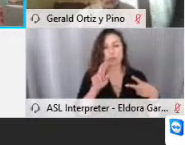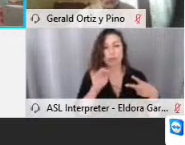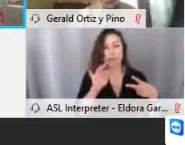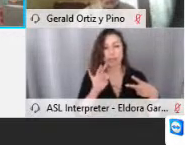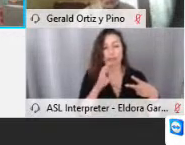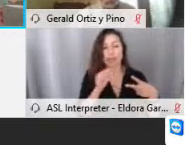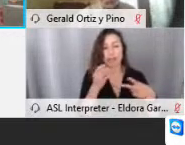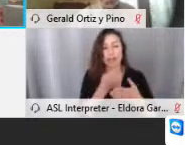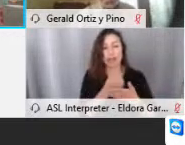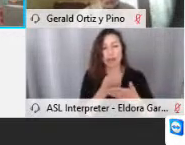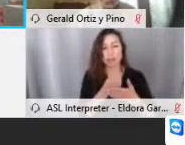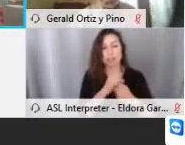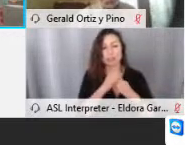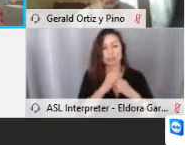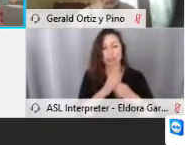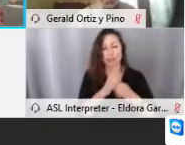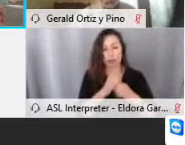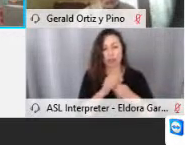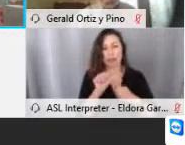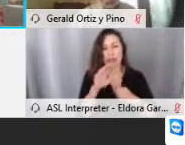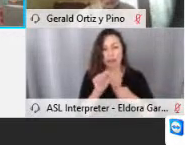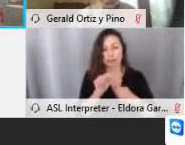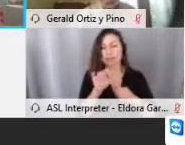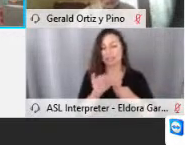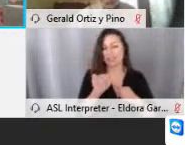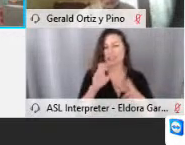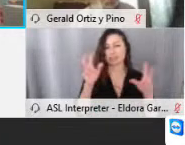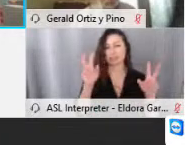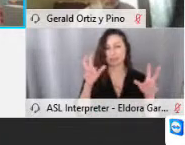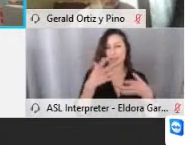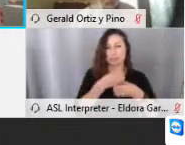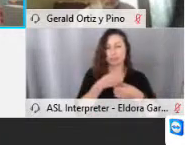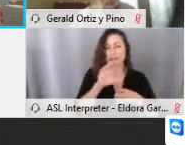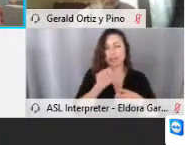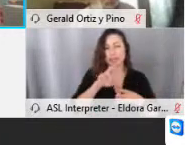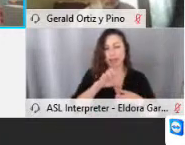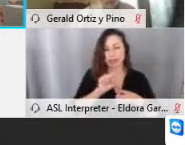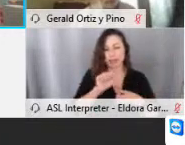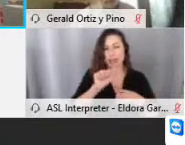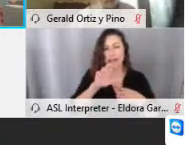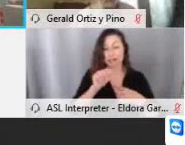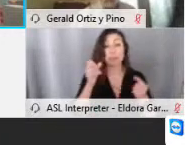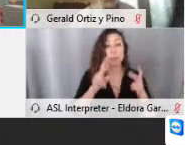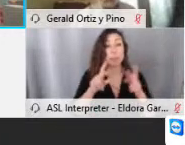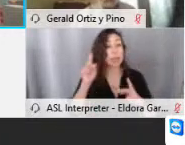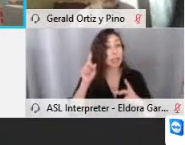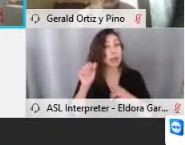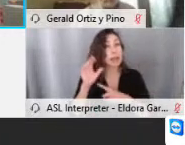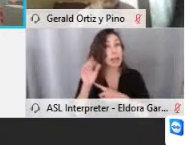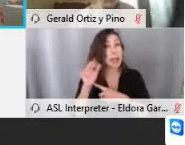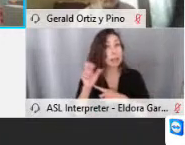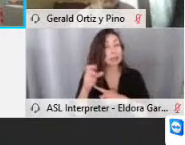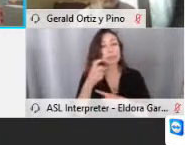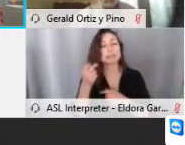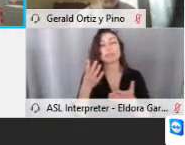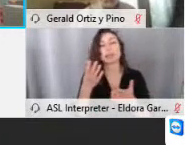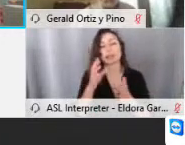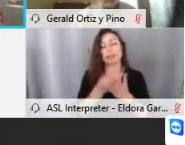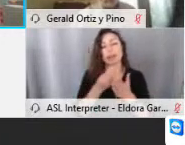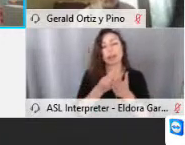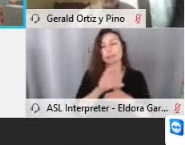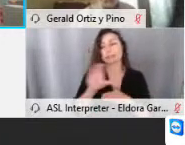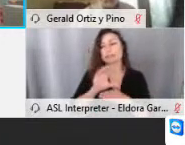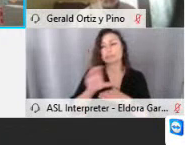Act, the CARES Act. So Families First is actually, I think a lot of people hear a lot about the CARES Act because there's a lot of funding to states through that